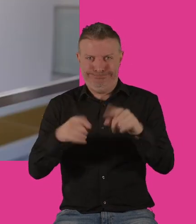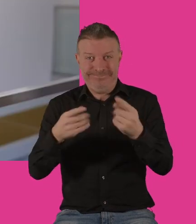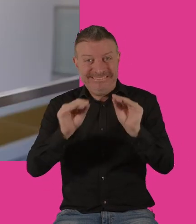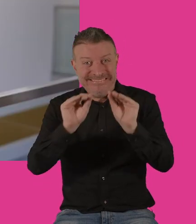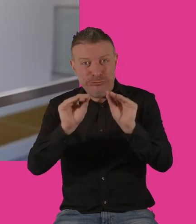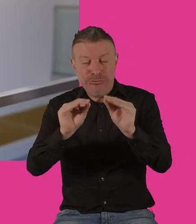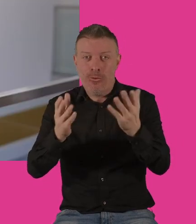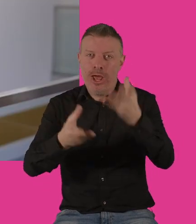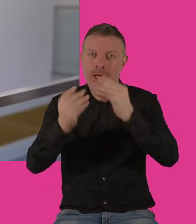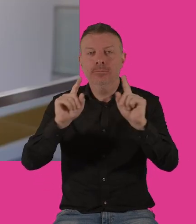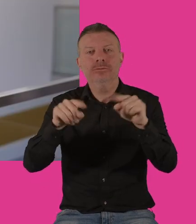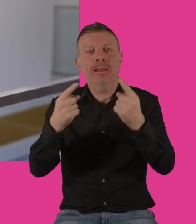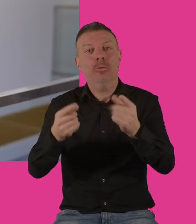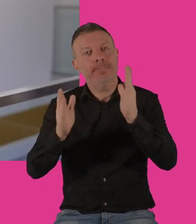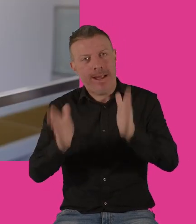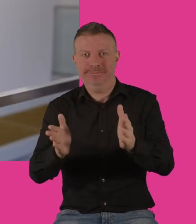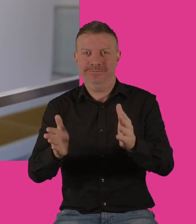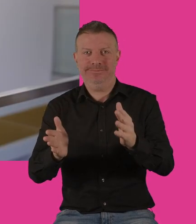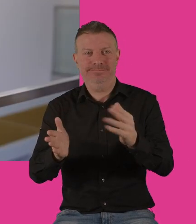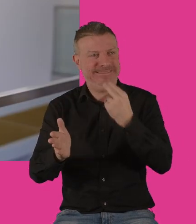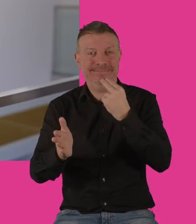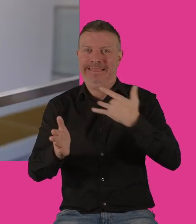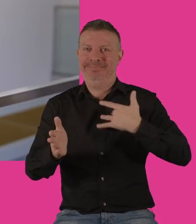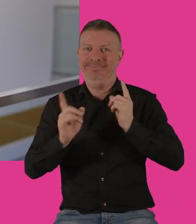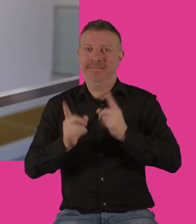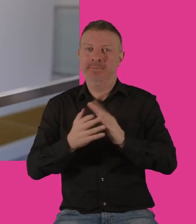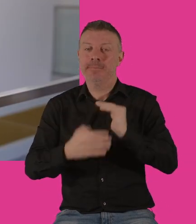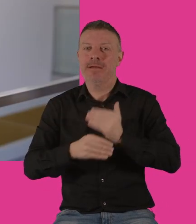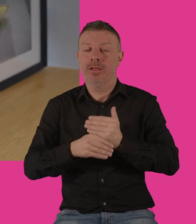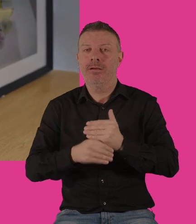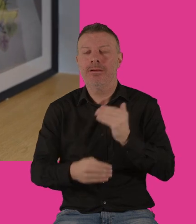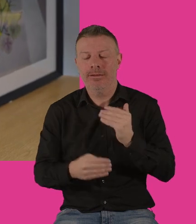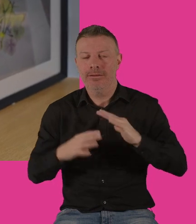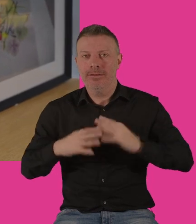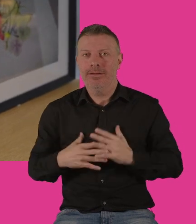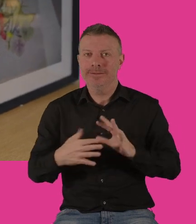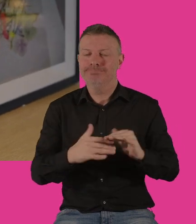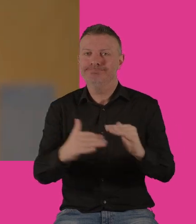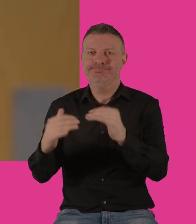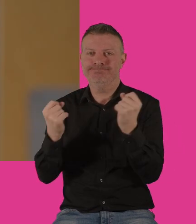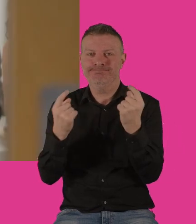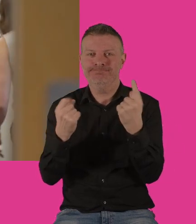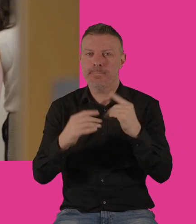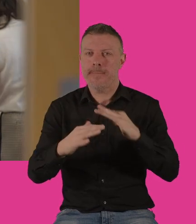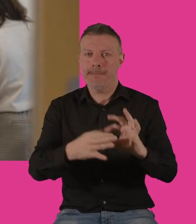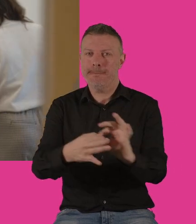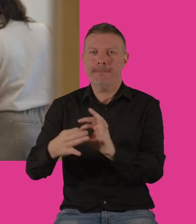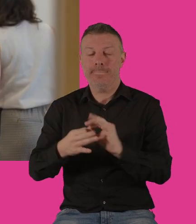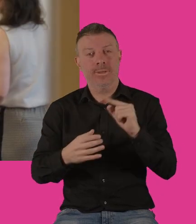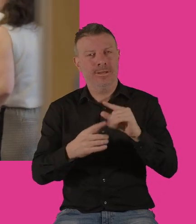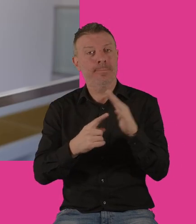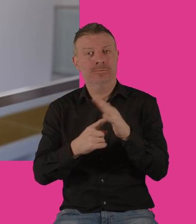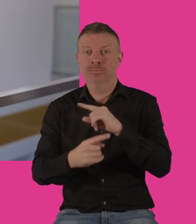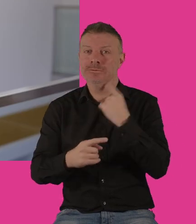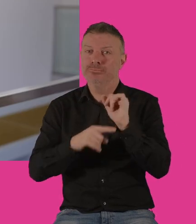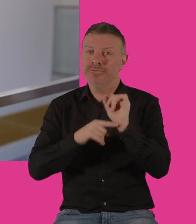or learned, you have to have lived it. And it just brings people's barriers down, and